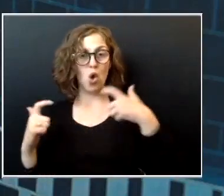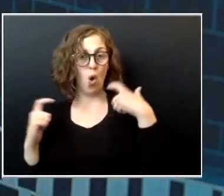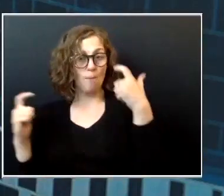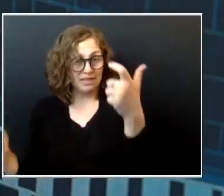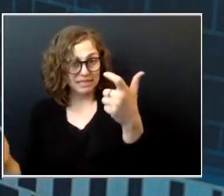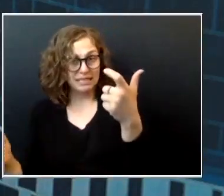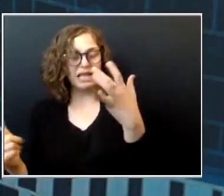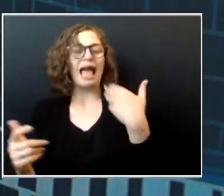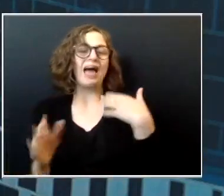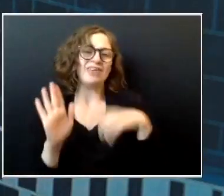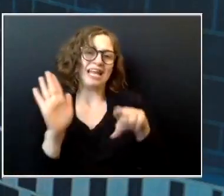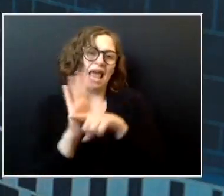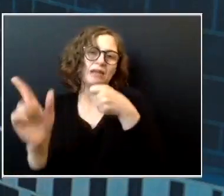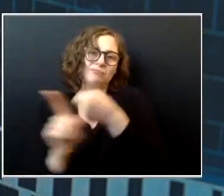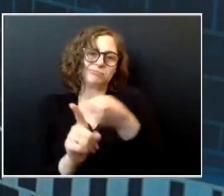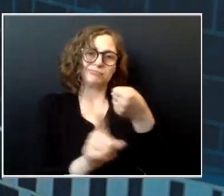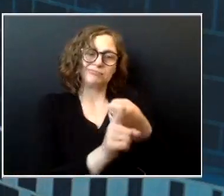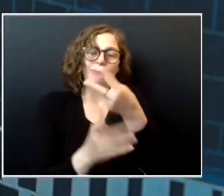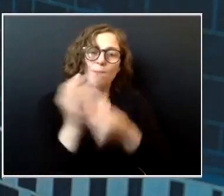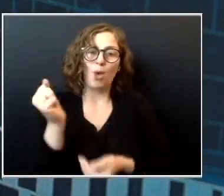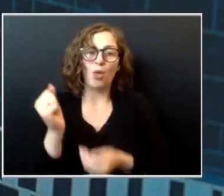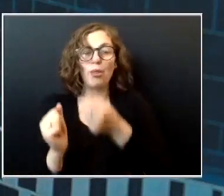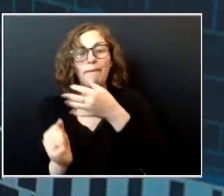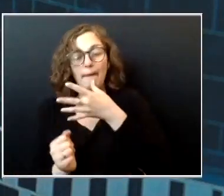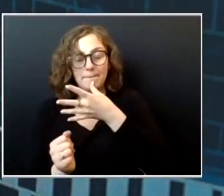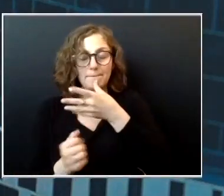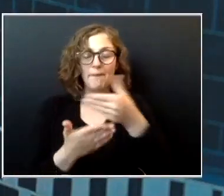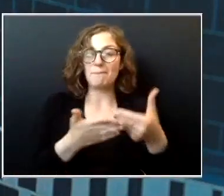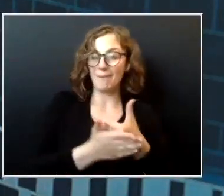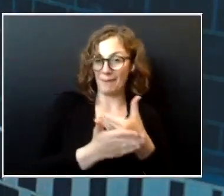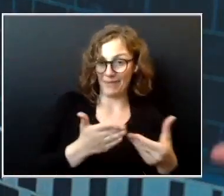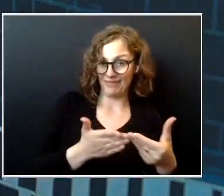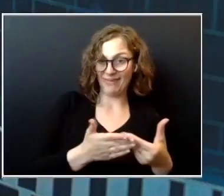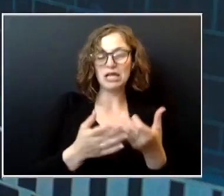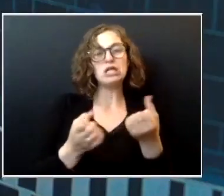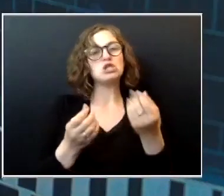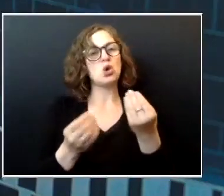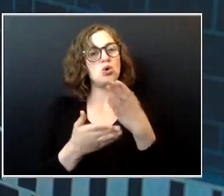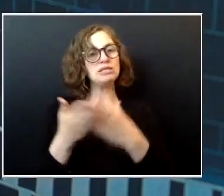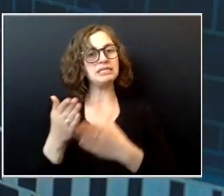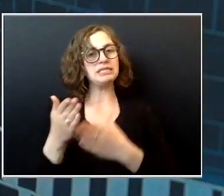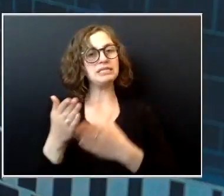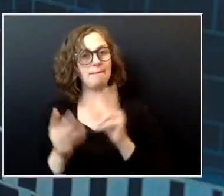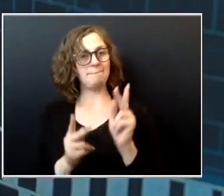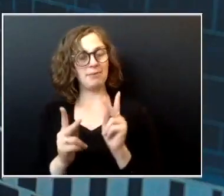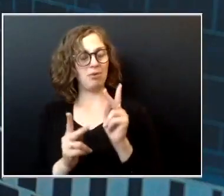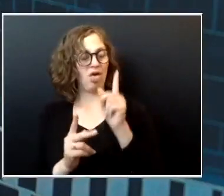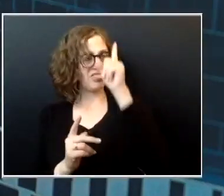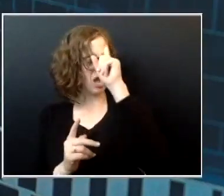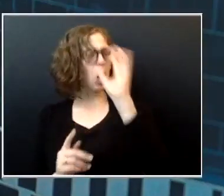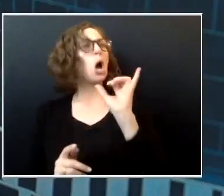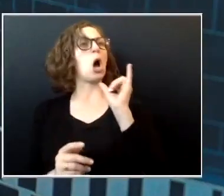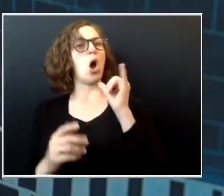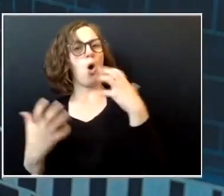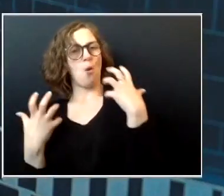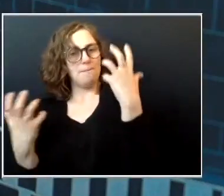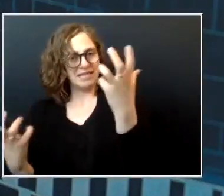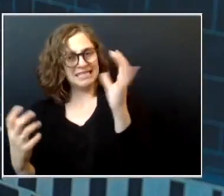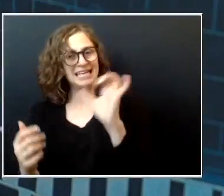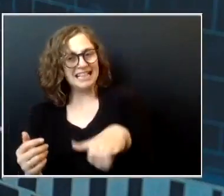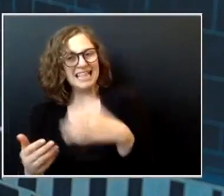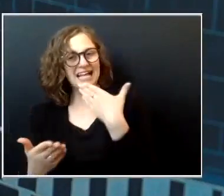so some people jump to the conclusion that if obesity is bad, then weight loss is good, and that can help with pregnancy. And it's